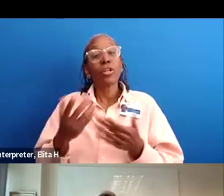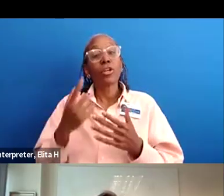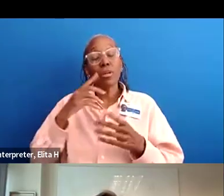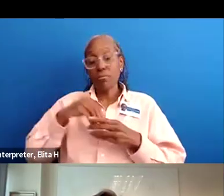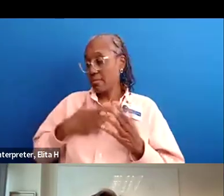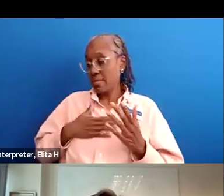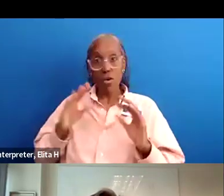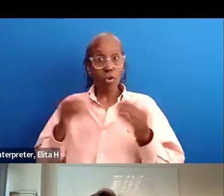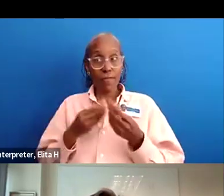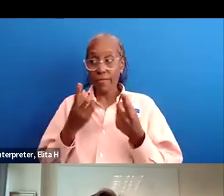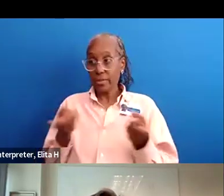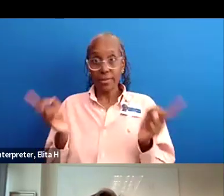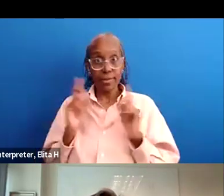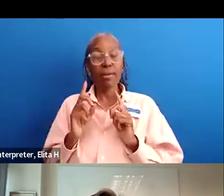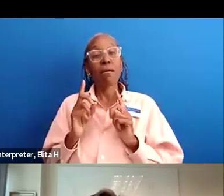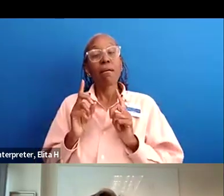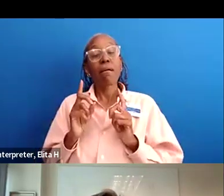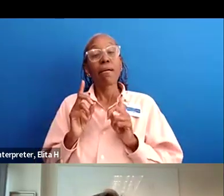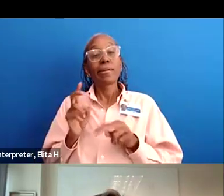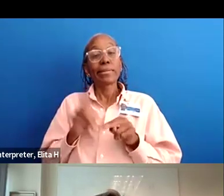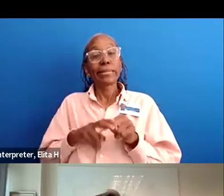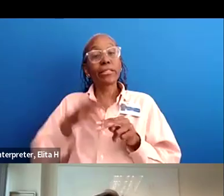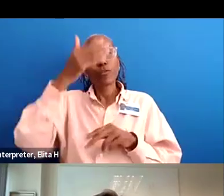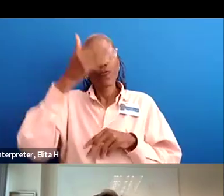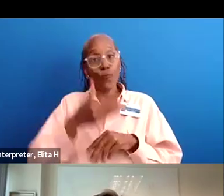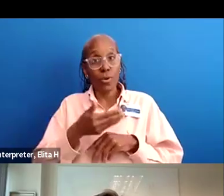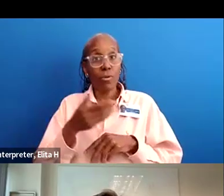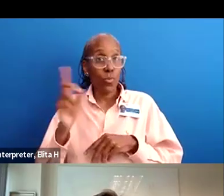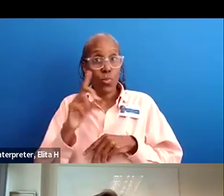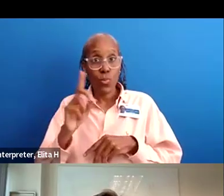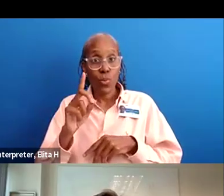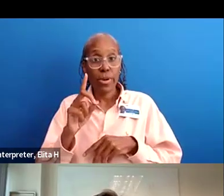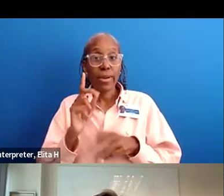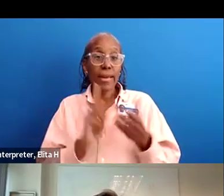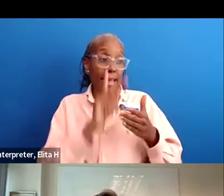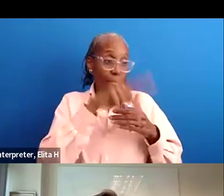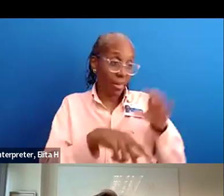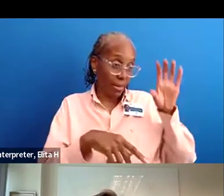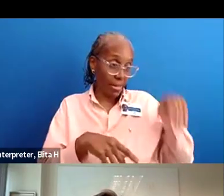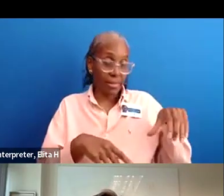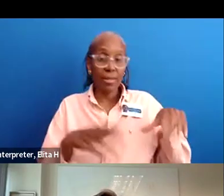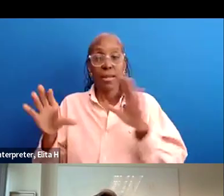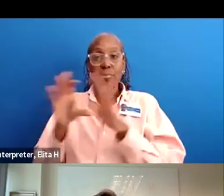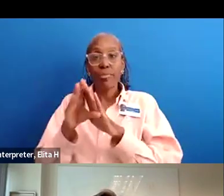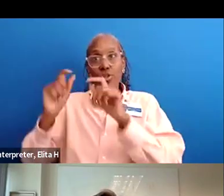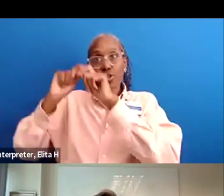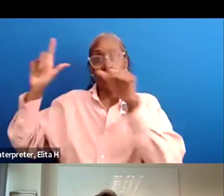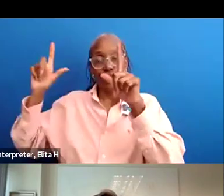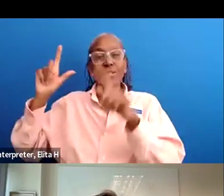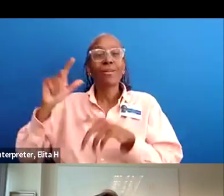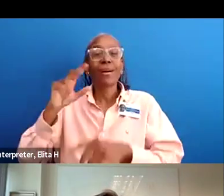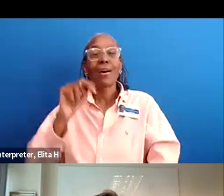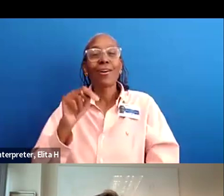my office where I am sitting in front of a plant and an illustration of neurons on the